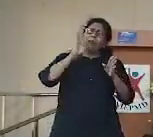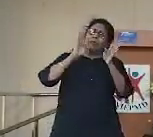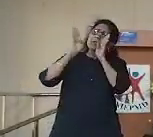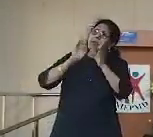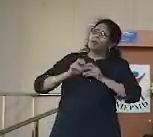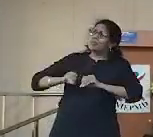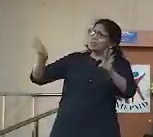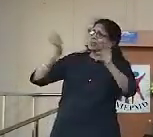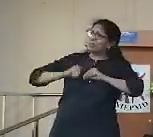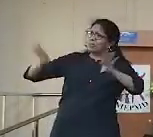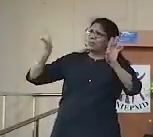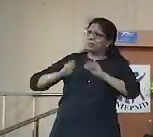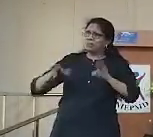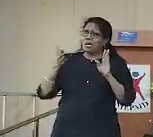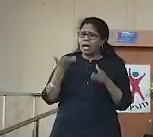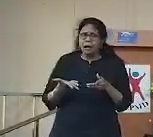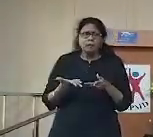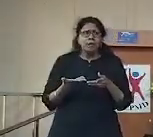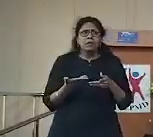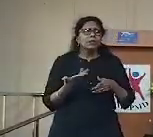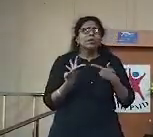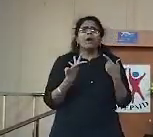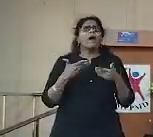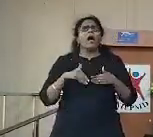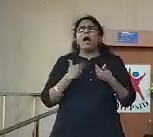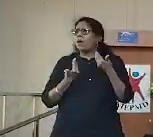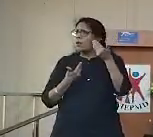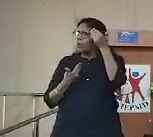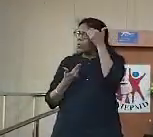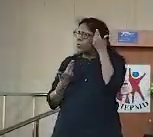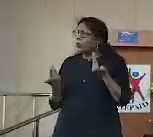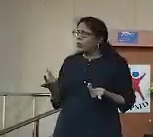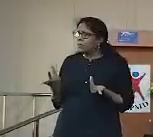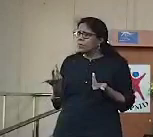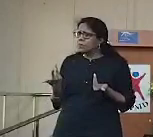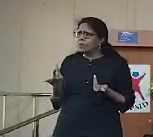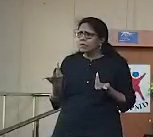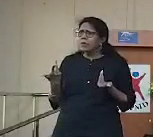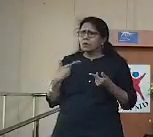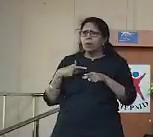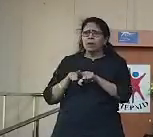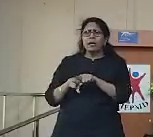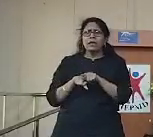Nowadays, all this information, how we'll know? Suppose